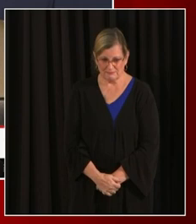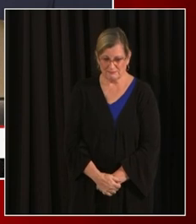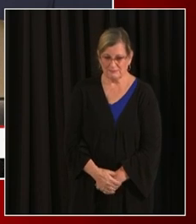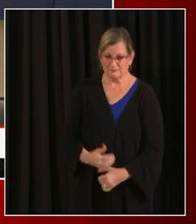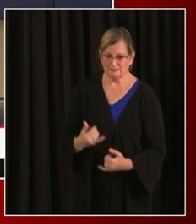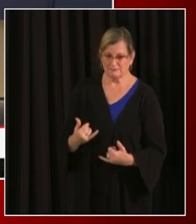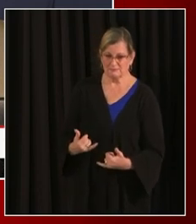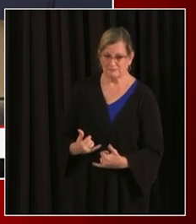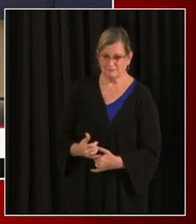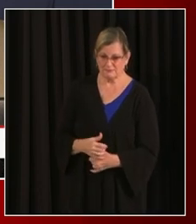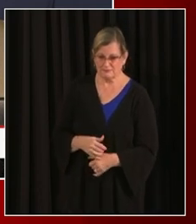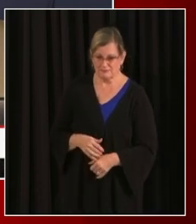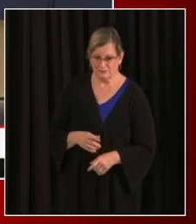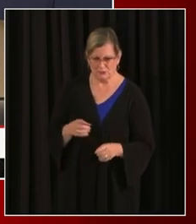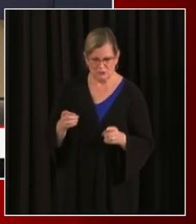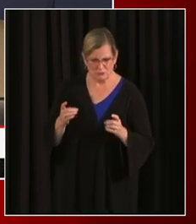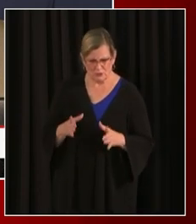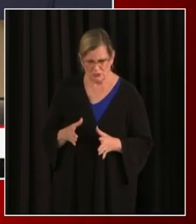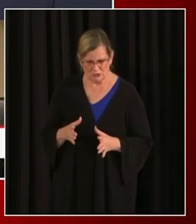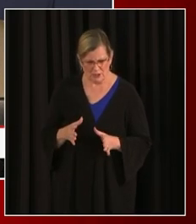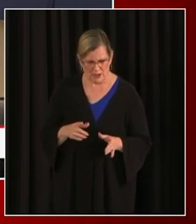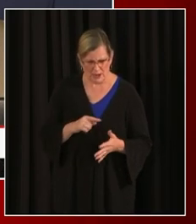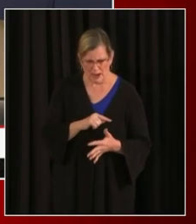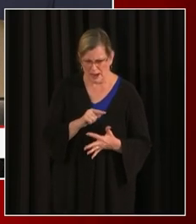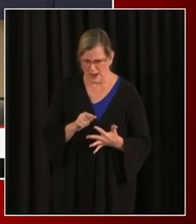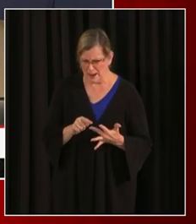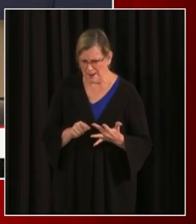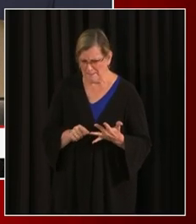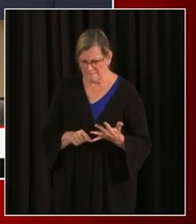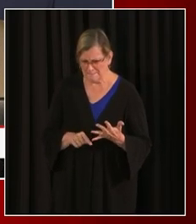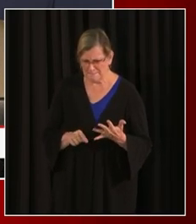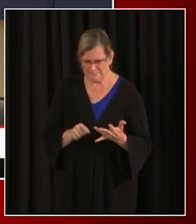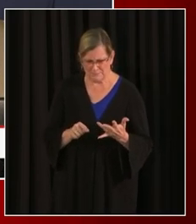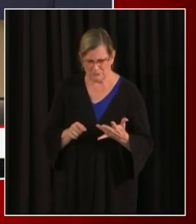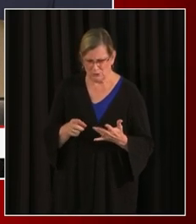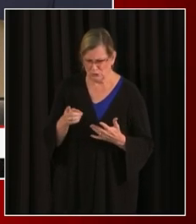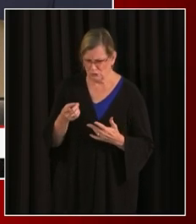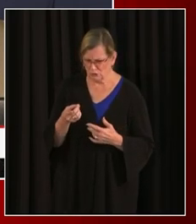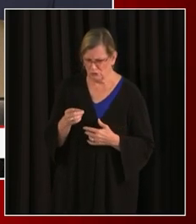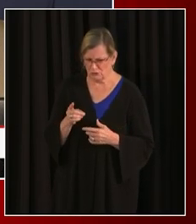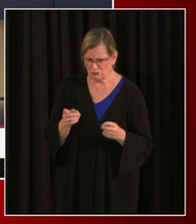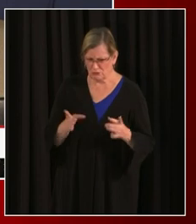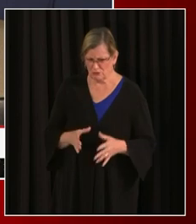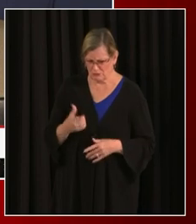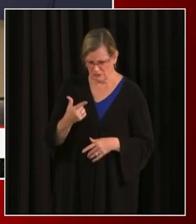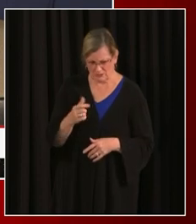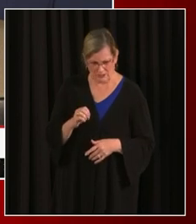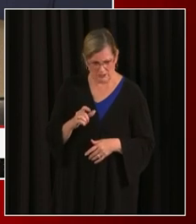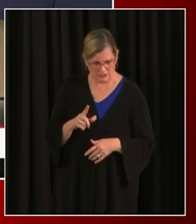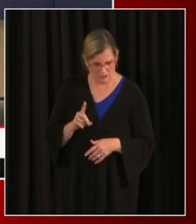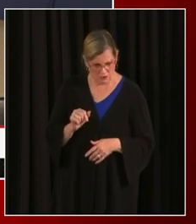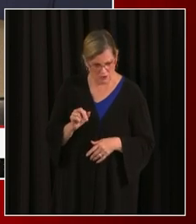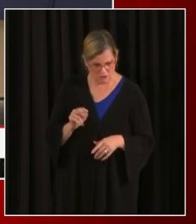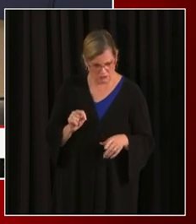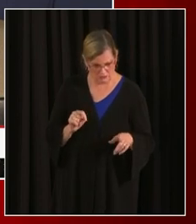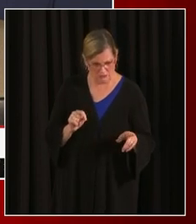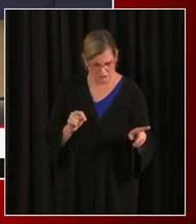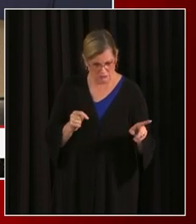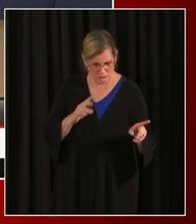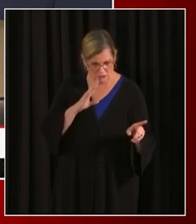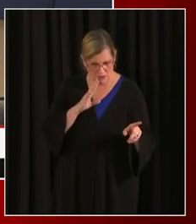And Director, let's see where we are. Director Geldhart would also talk about